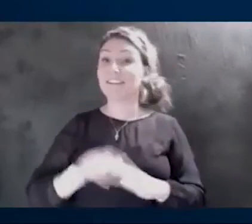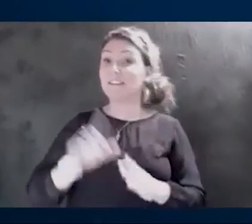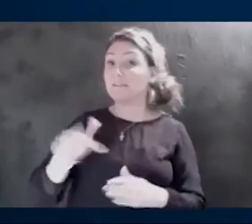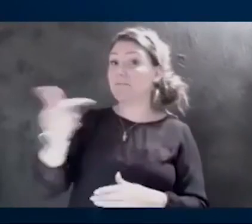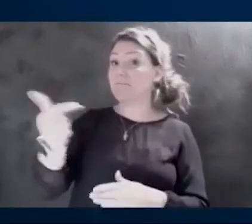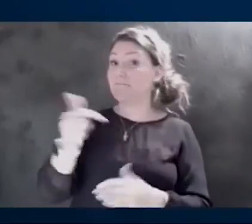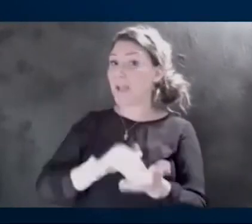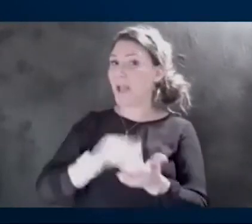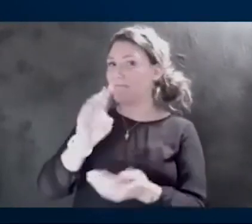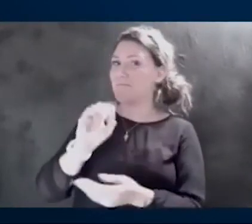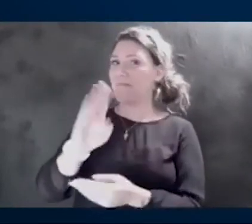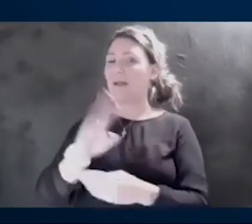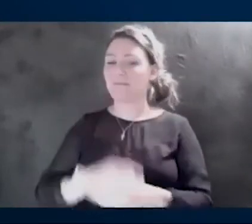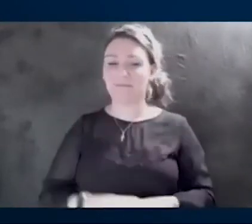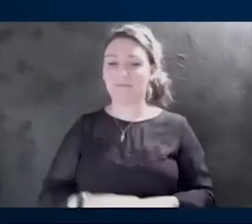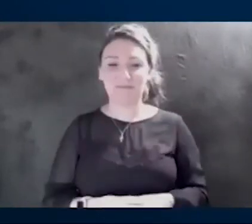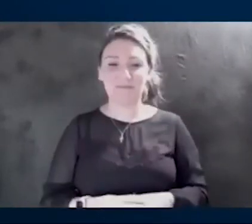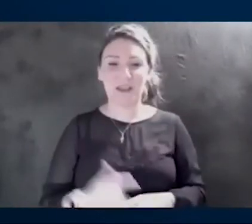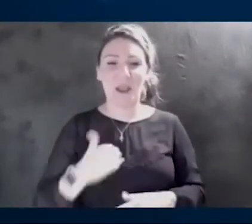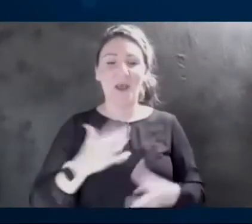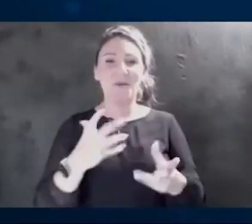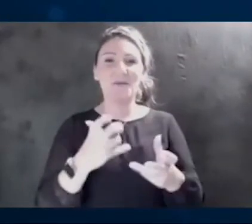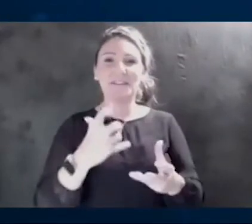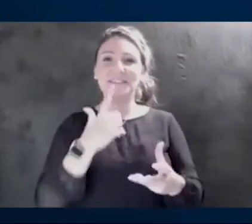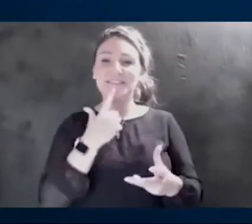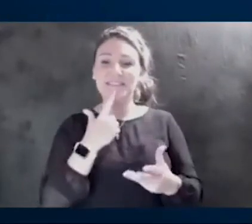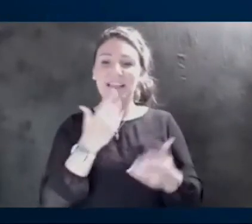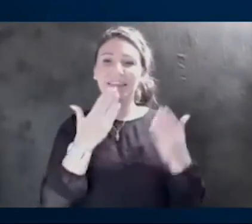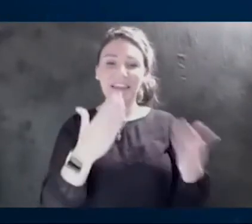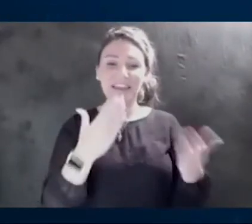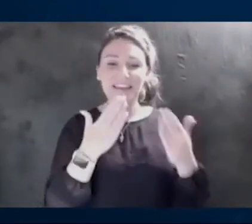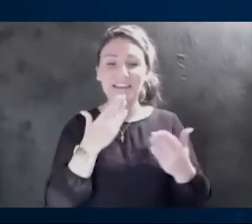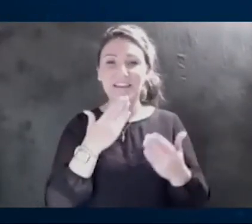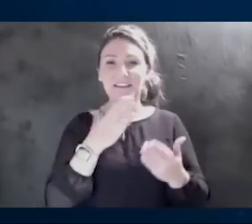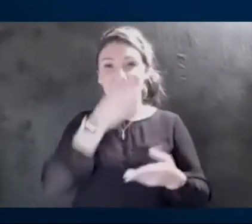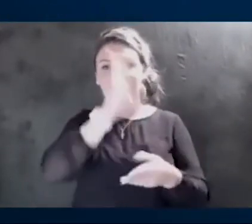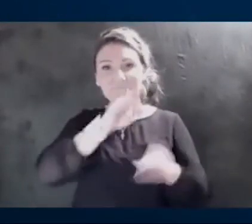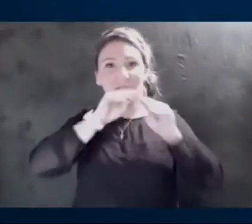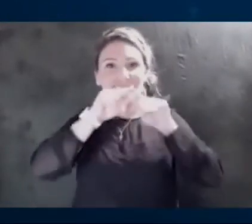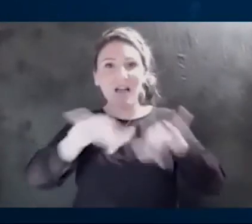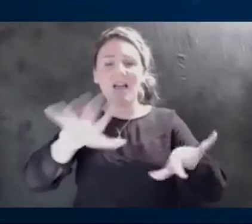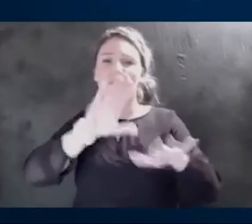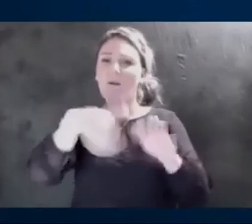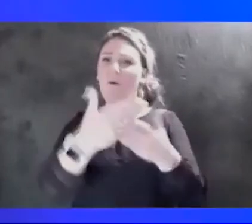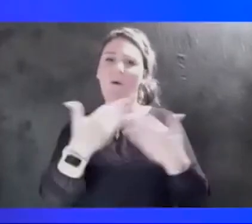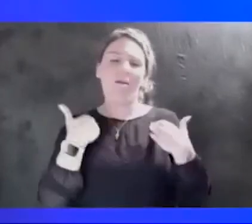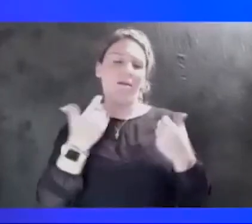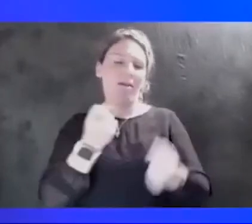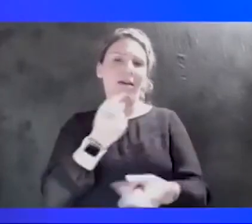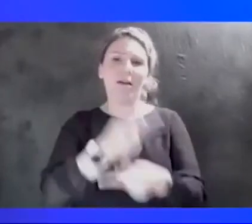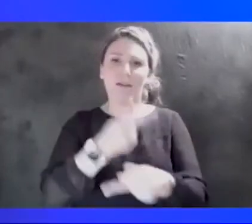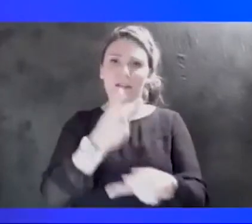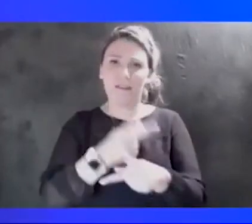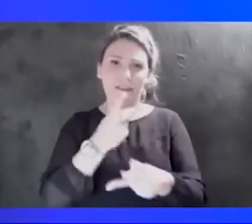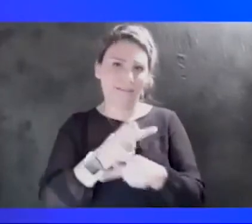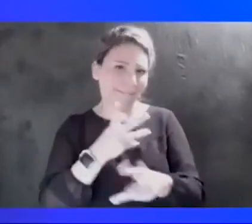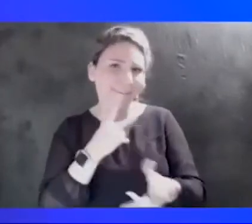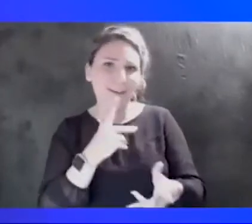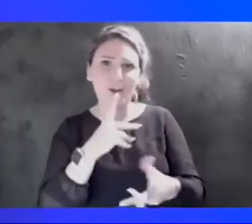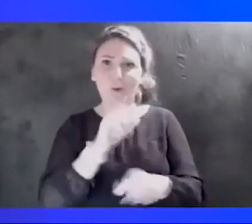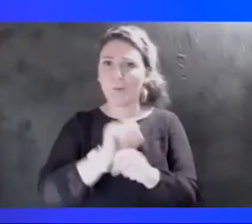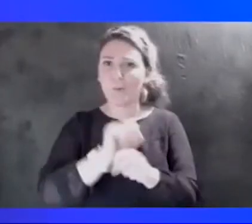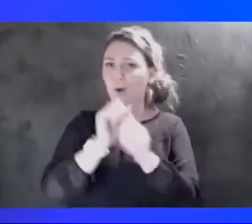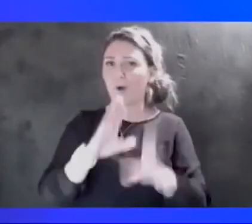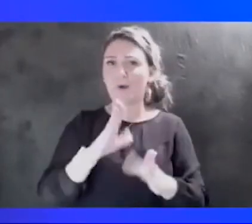I'd just like to take the opportunity to say thanks and God bless to all of our healthcare workers across rural Kansas, from administration down